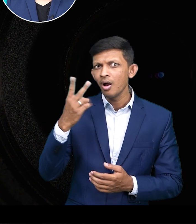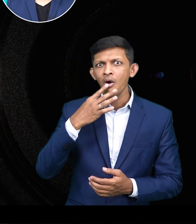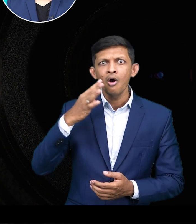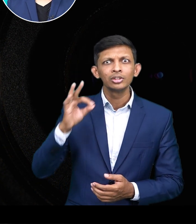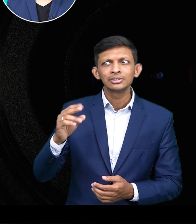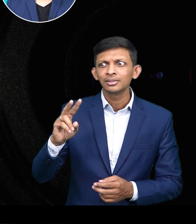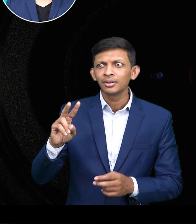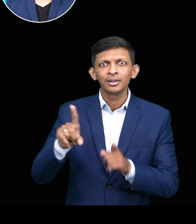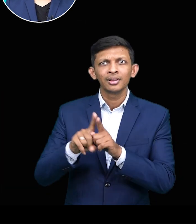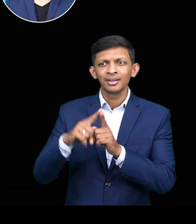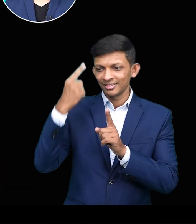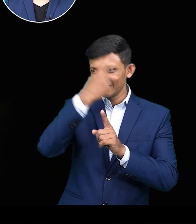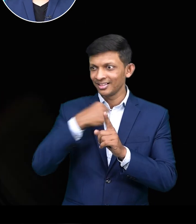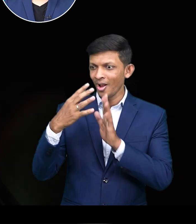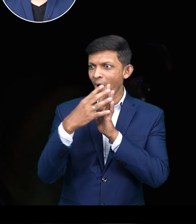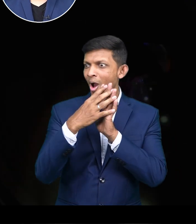a real,